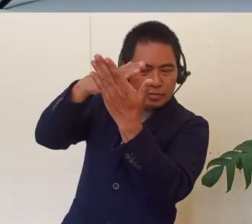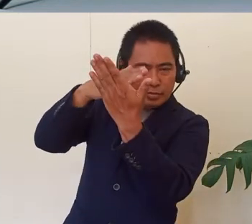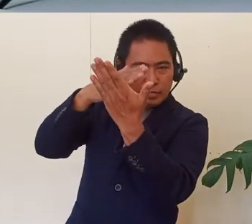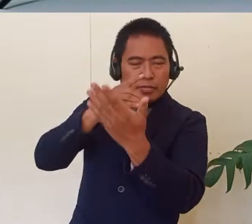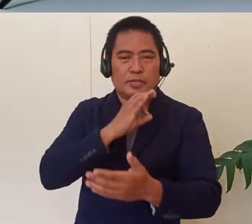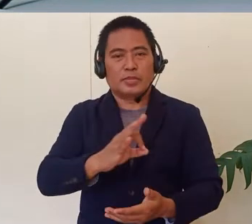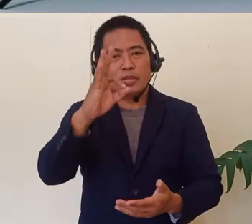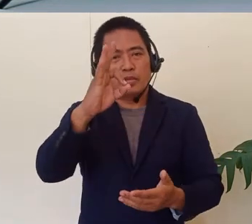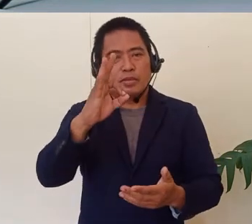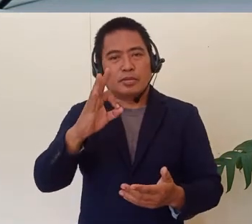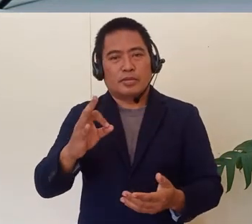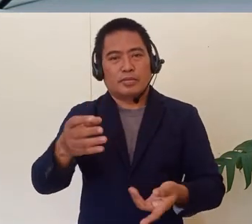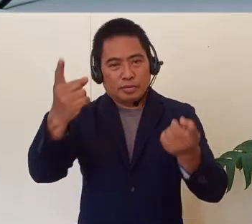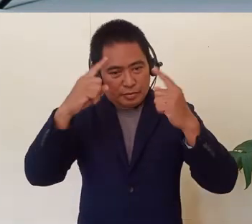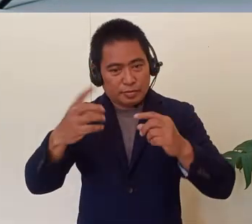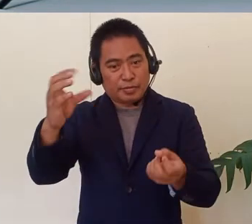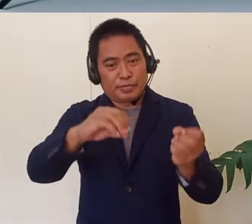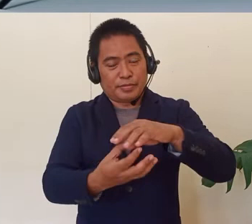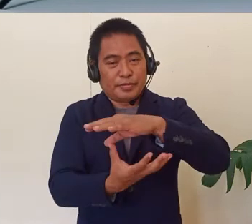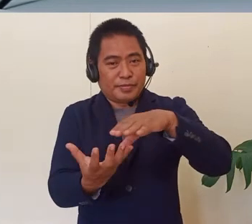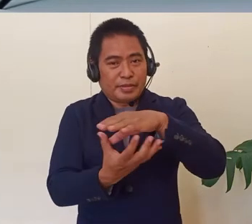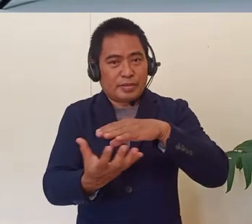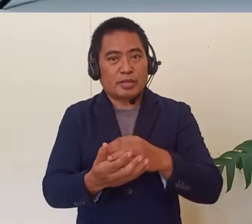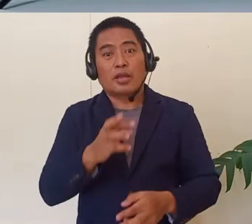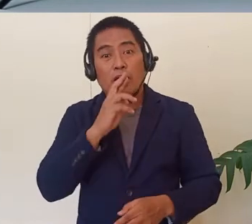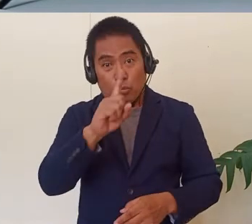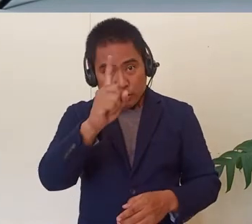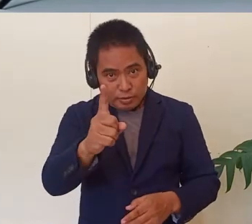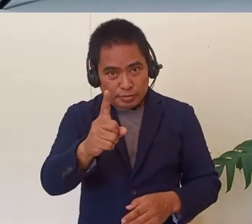saturated, unsaturated, or